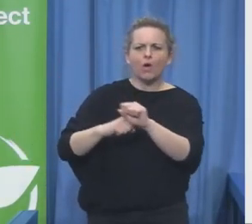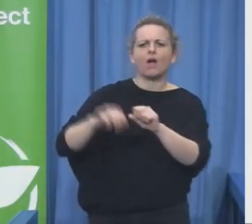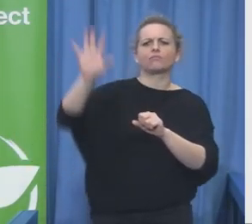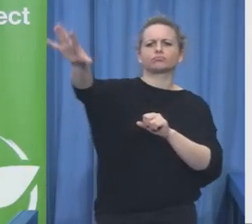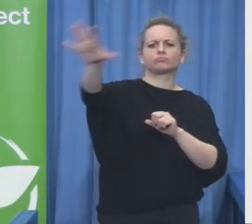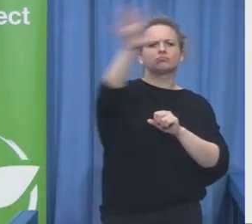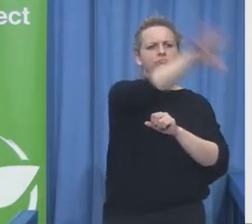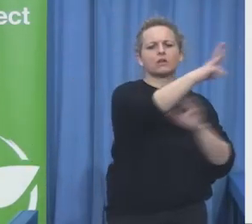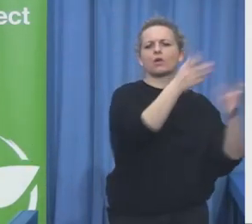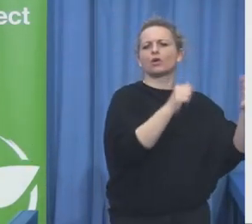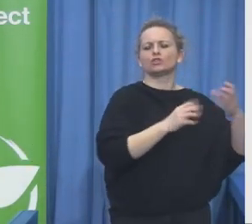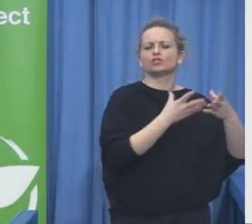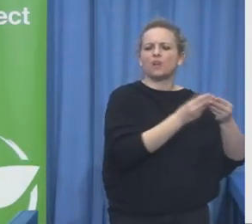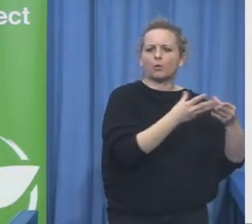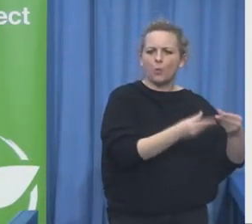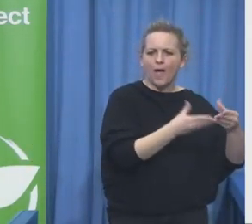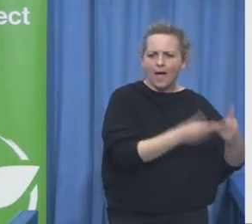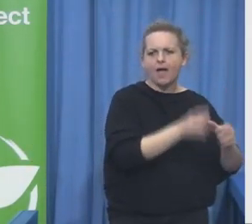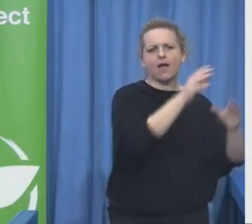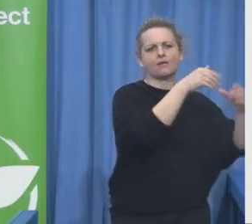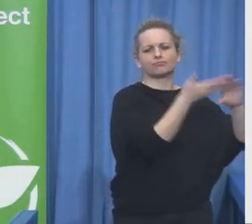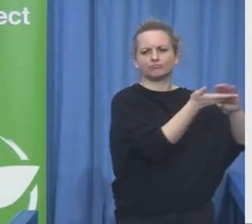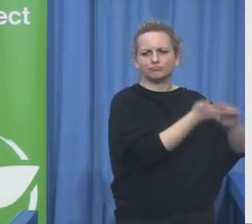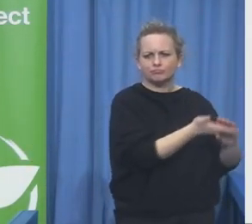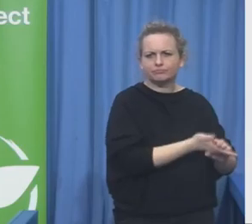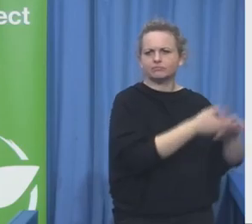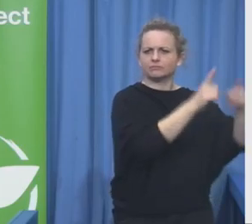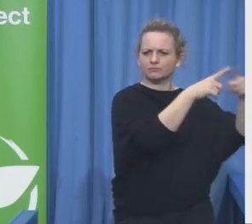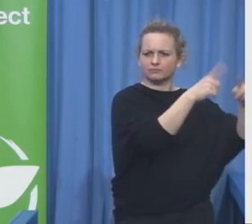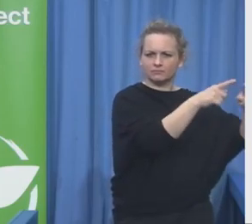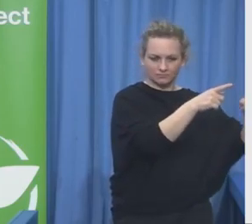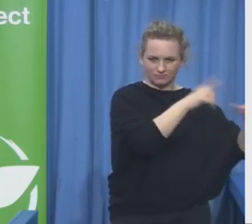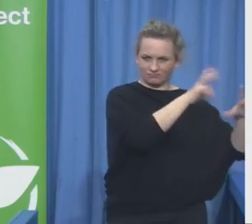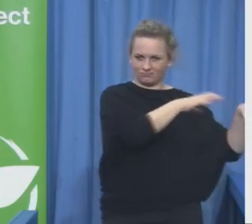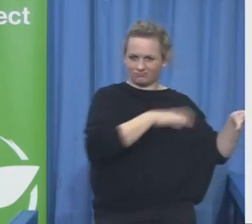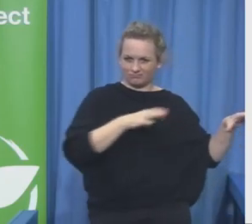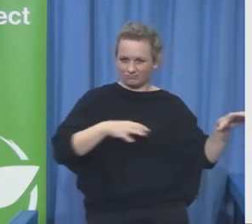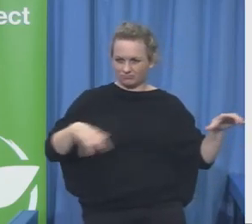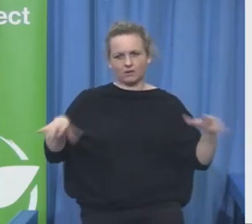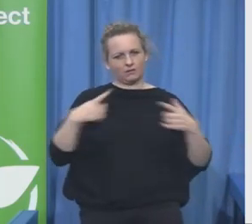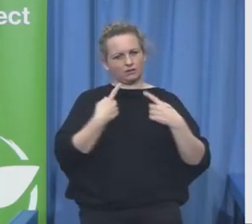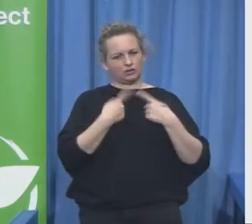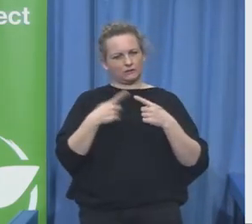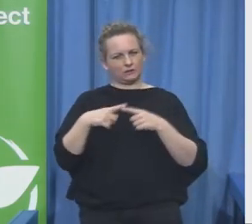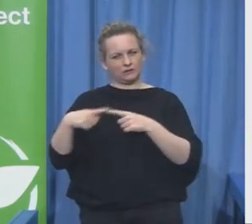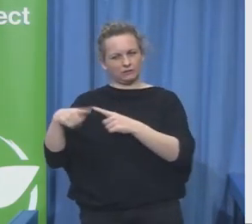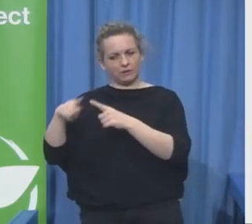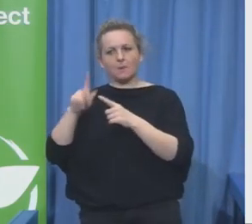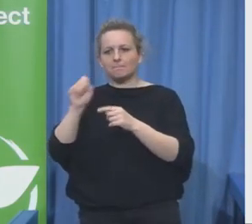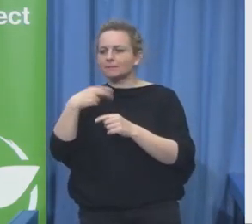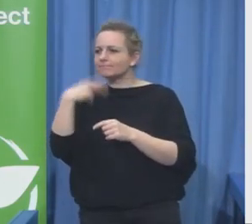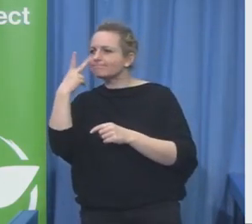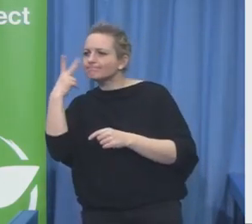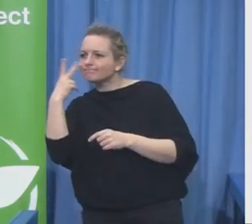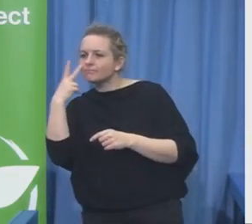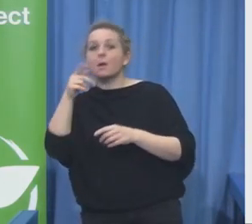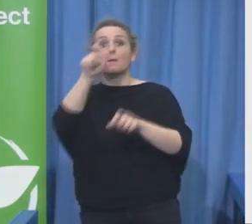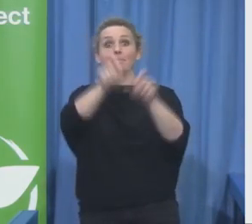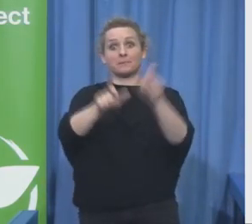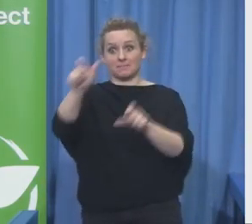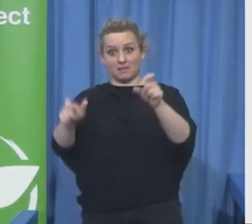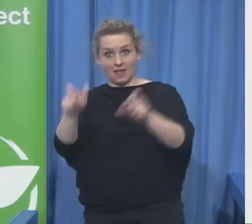software engineers who are involved in the development of Windows, in the development of Xbox, in the development of the Office suite, and they're